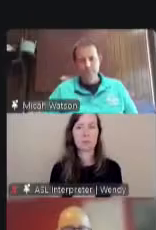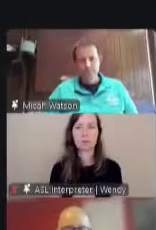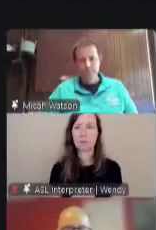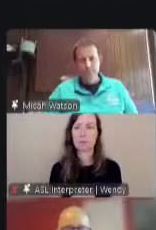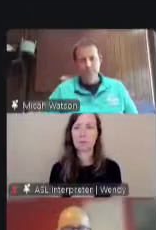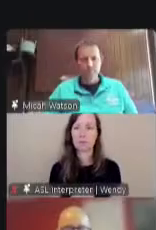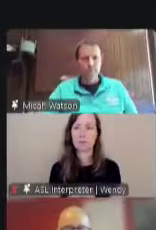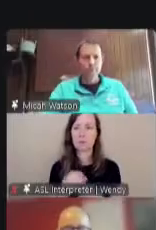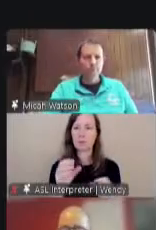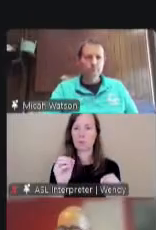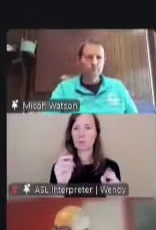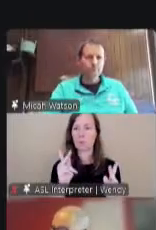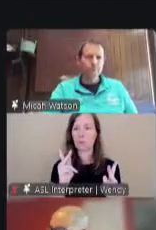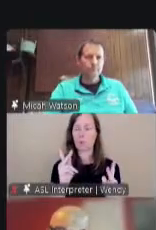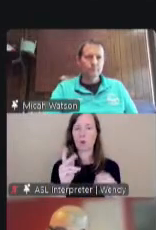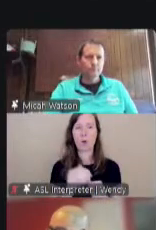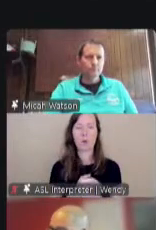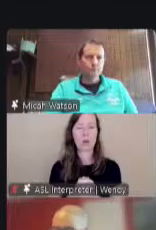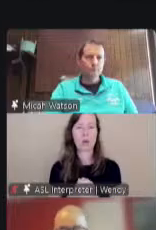Okay.